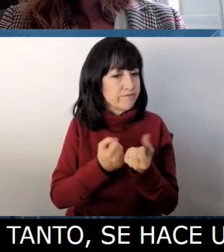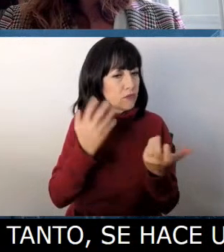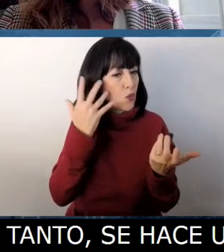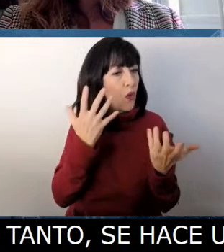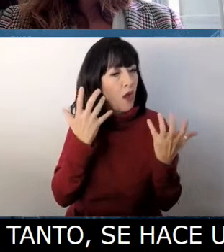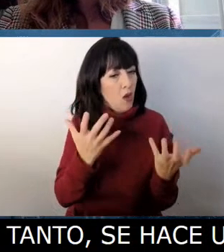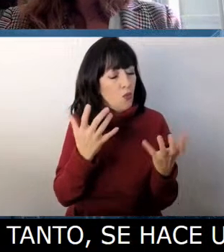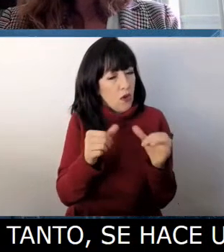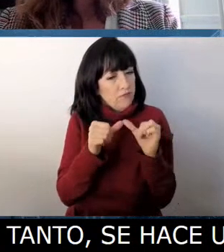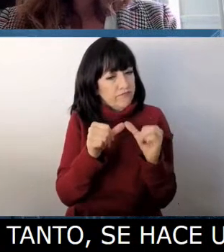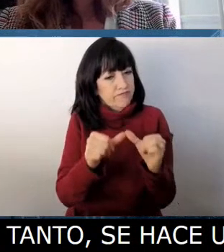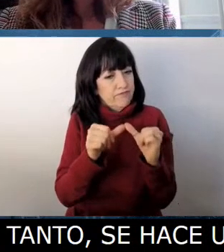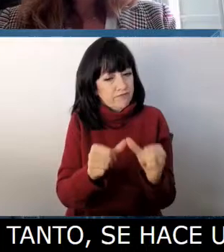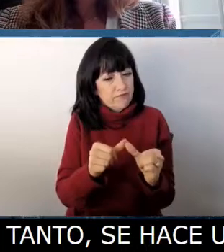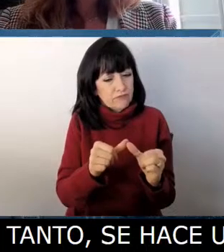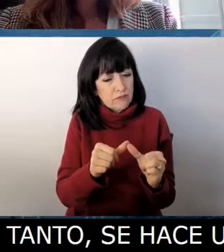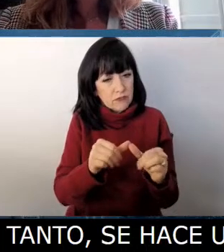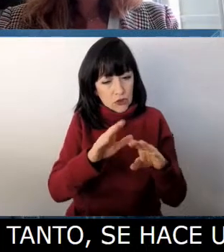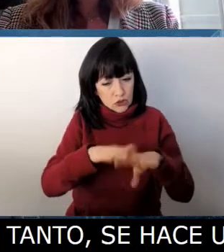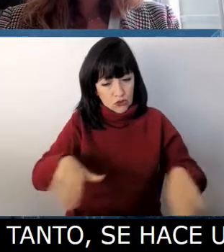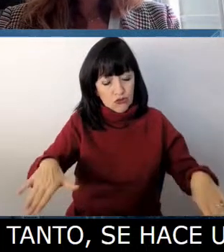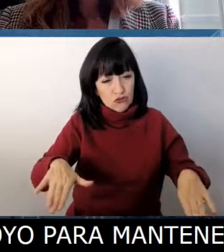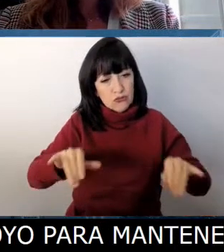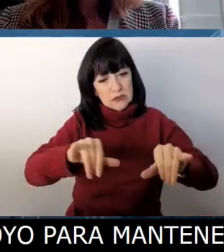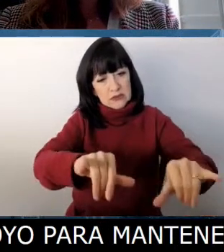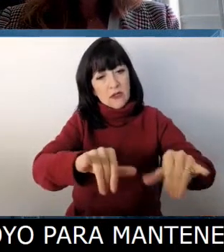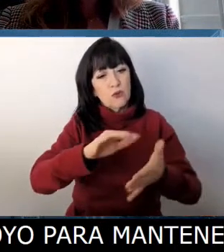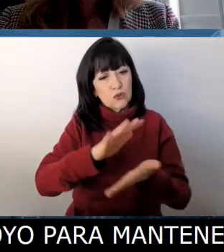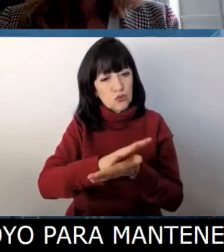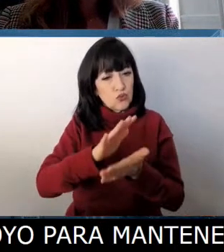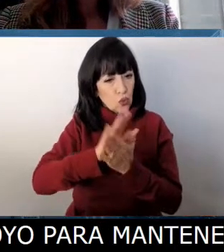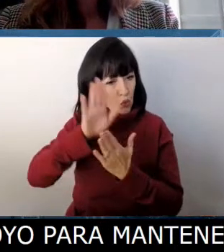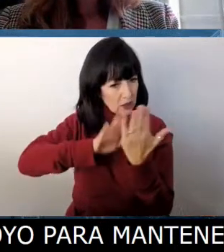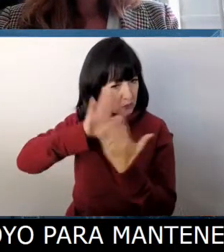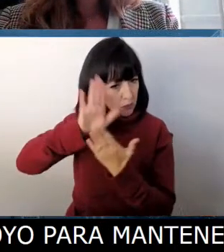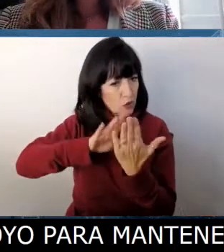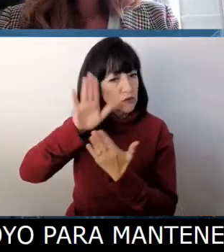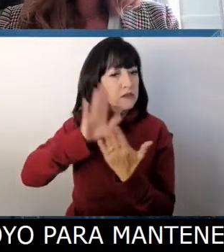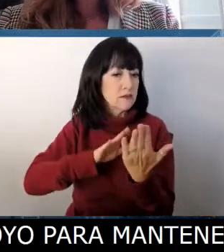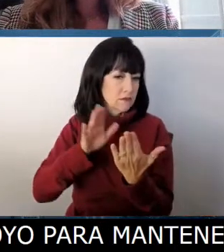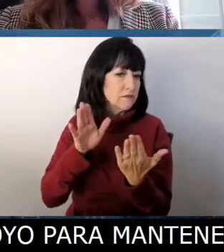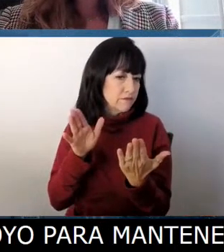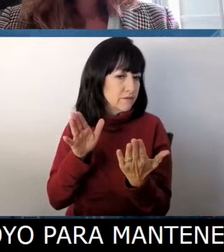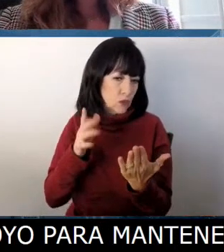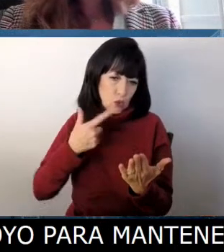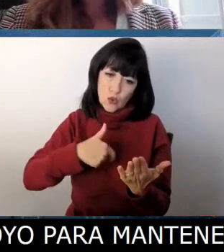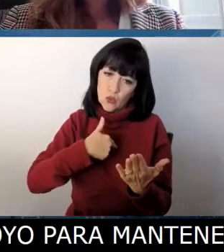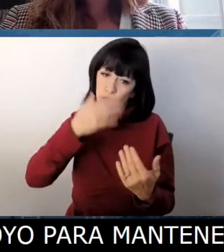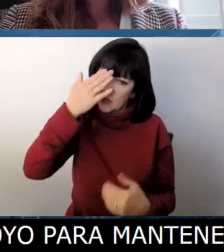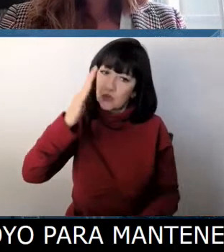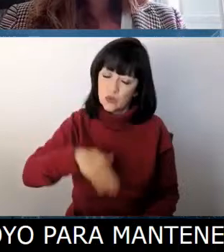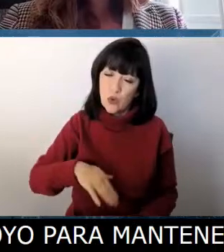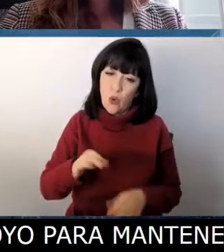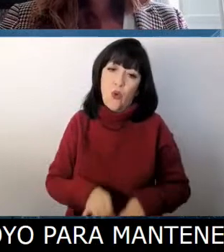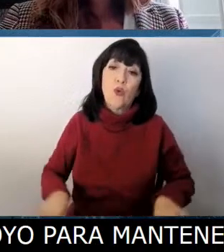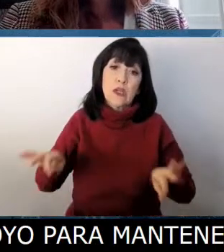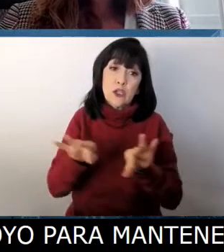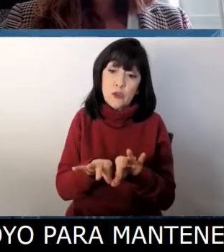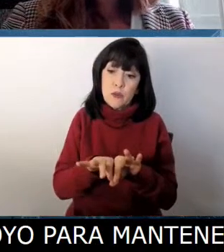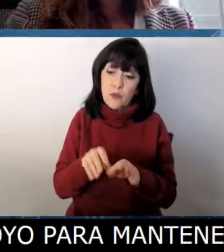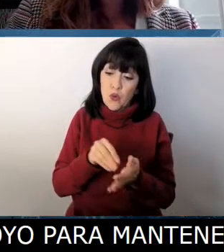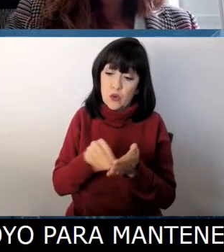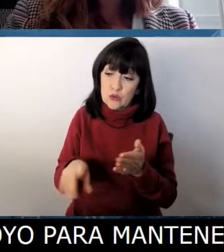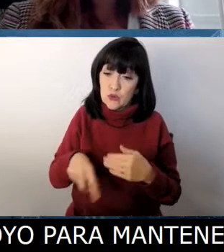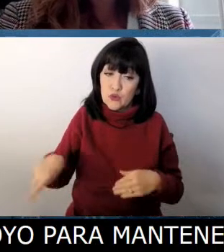school. We know, and the teachers themselves believe now that that's the most important thing, but a difficult